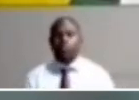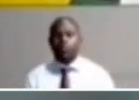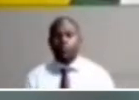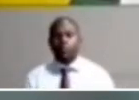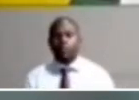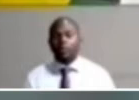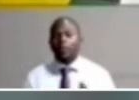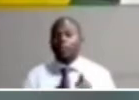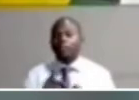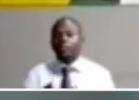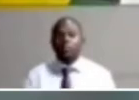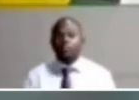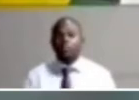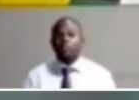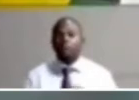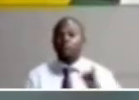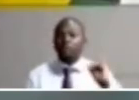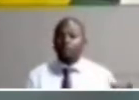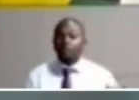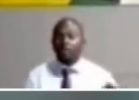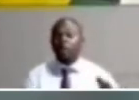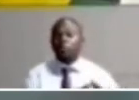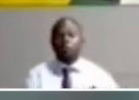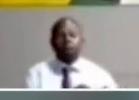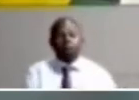How are the people you left at home?